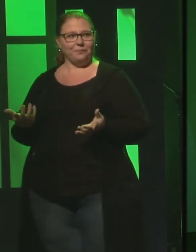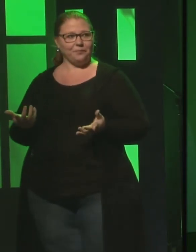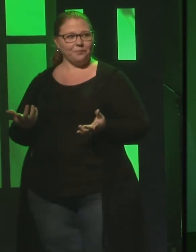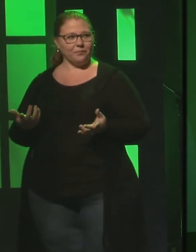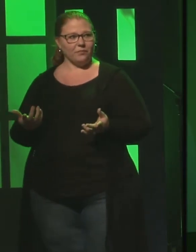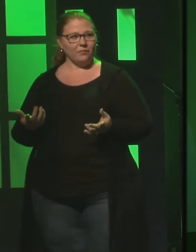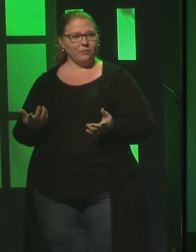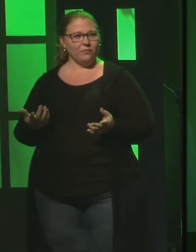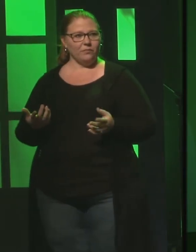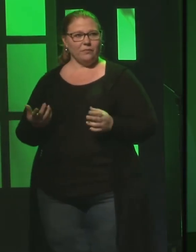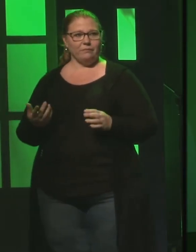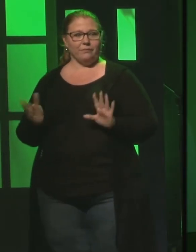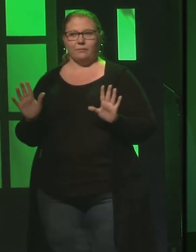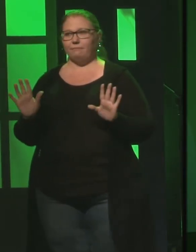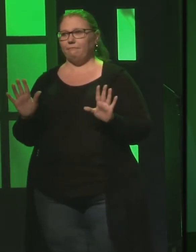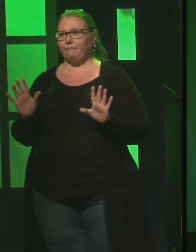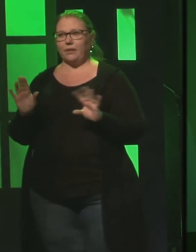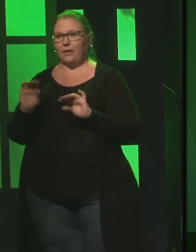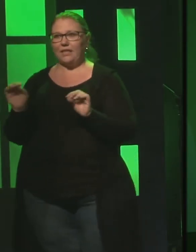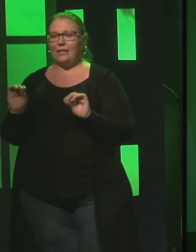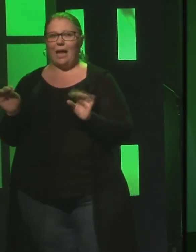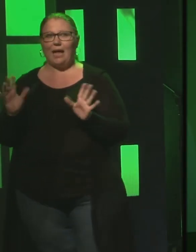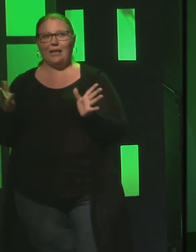There is not,